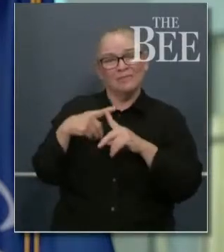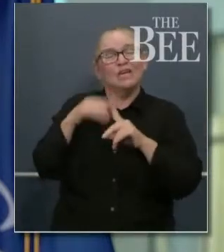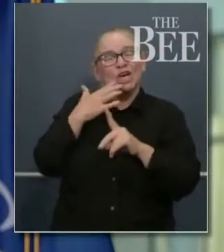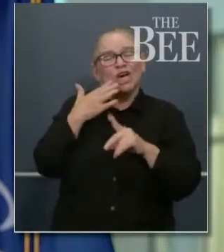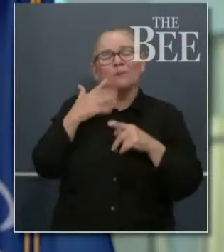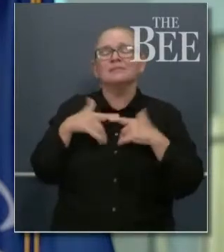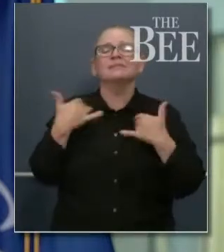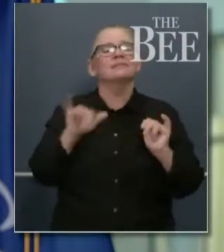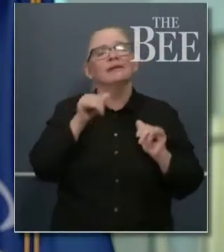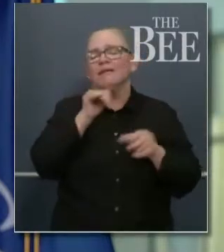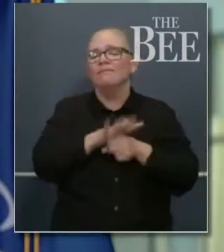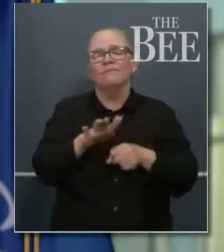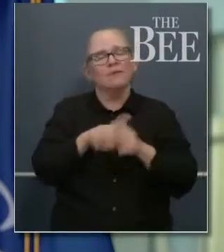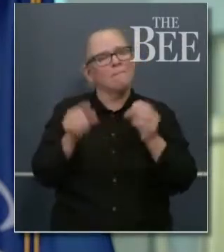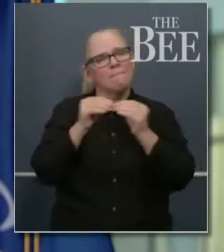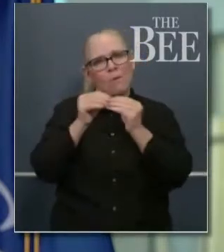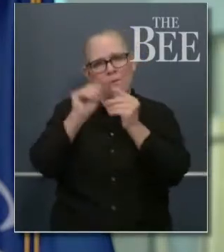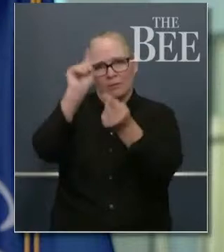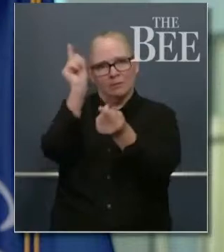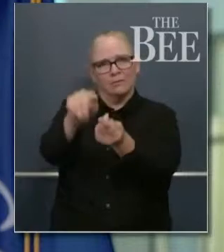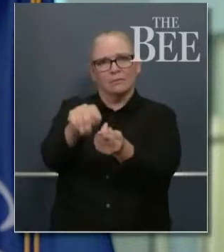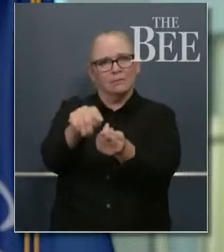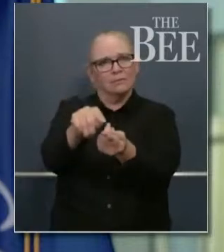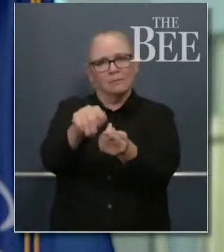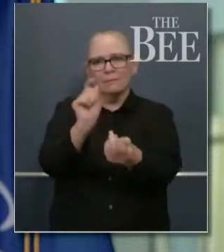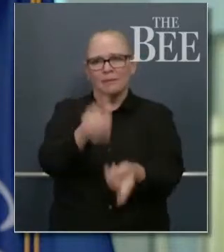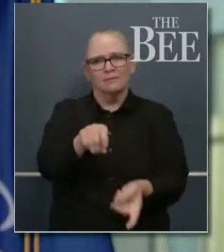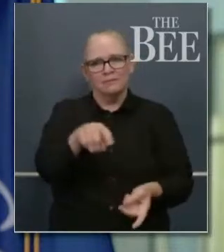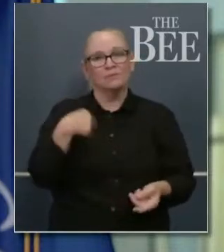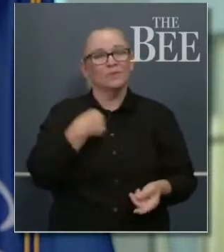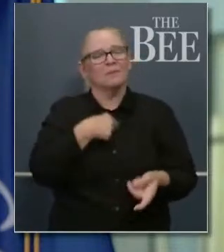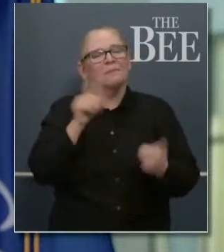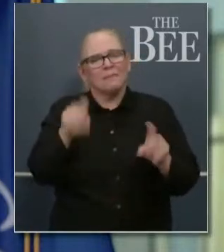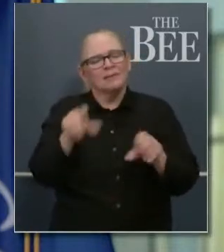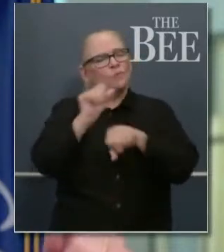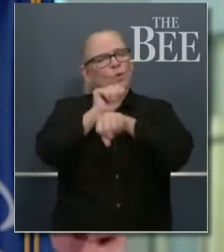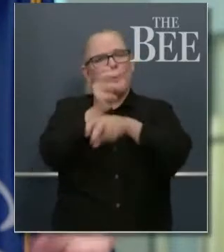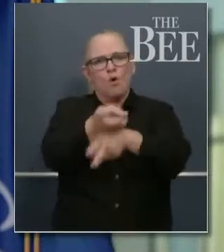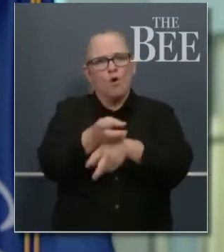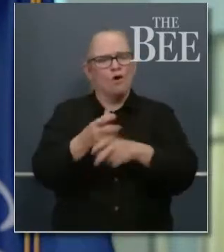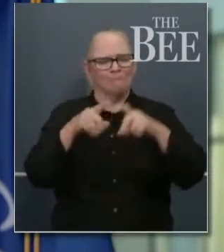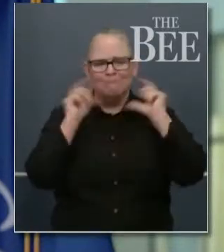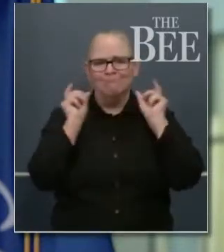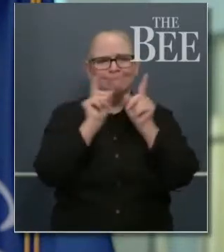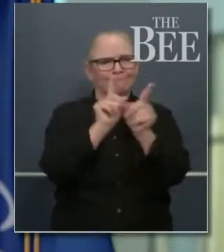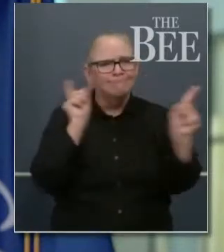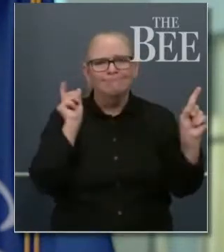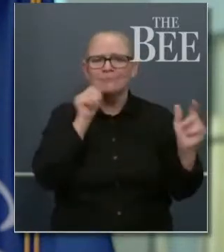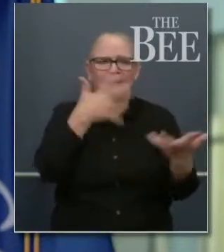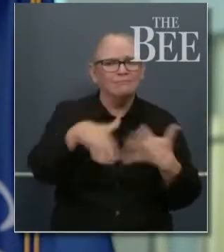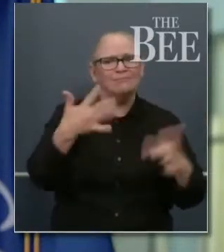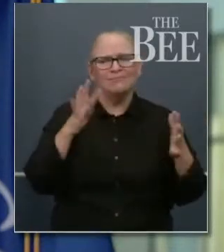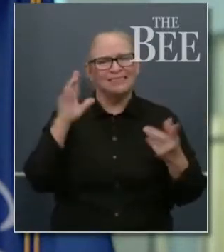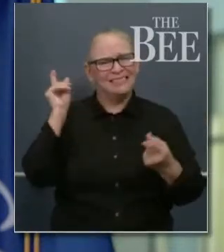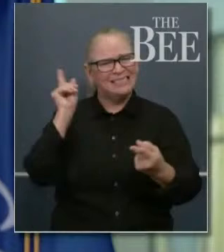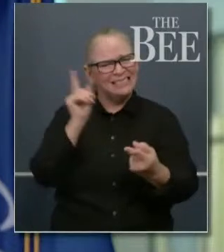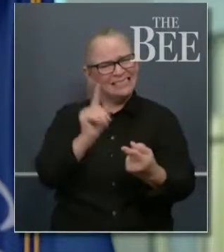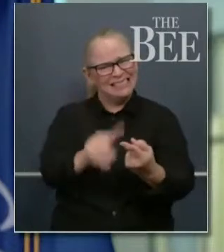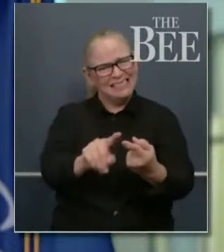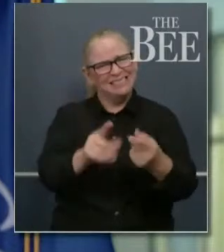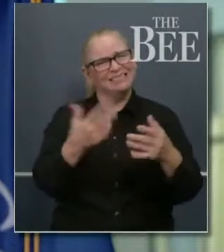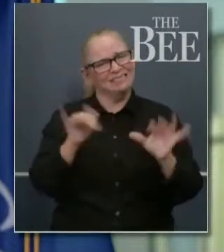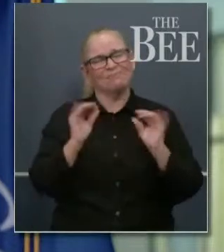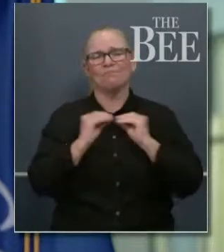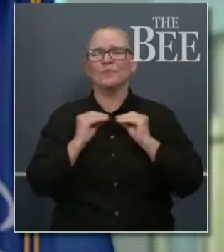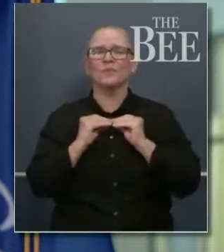hold the line. And that means doing the things that we have done over the last few months to bend that curve and those transmission rates.